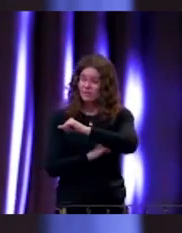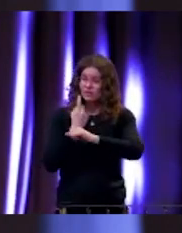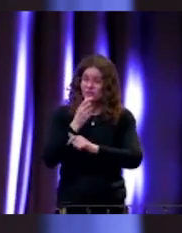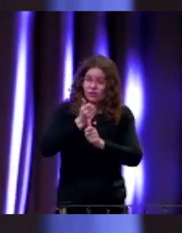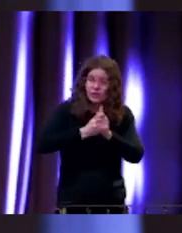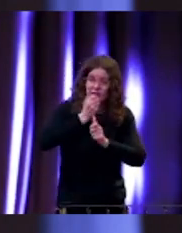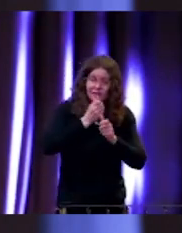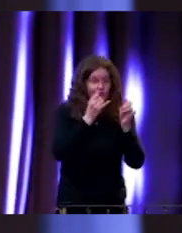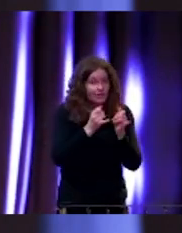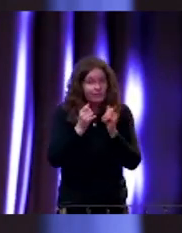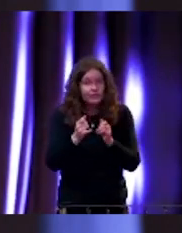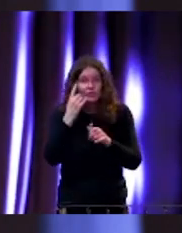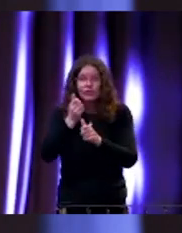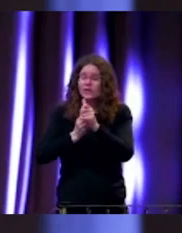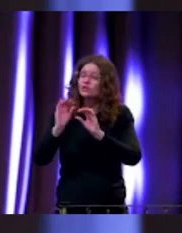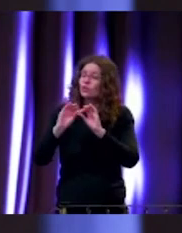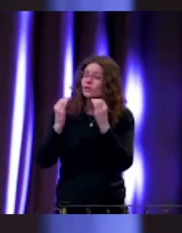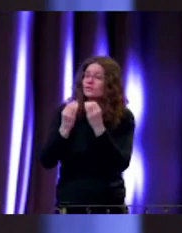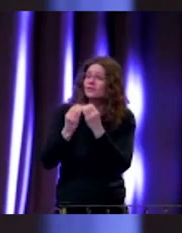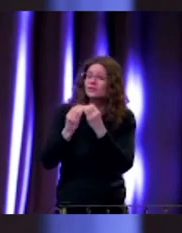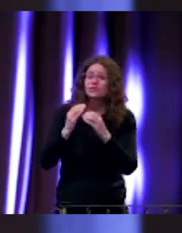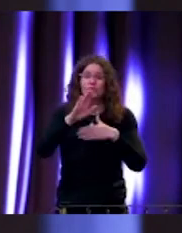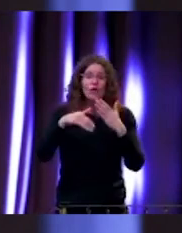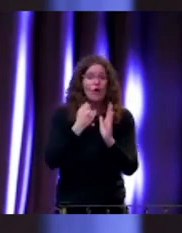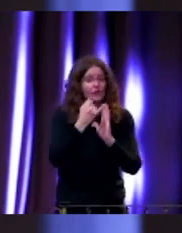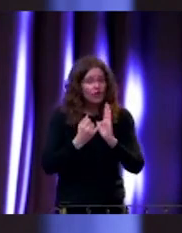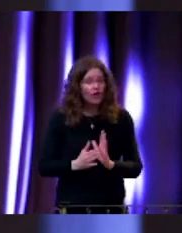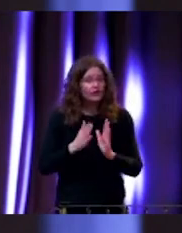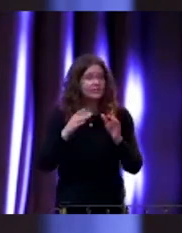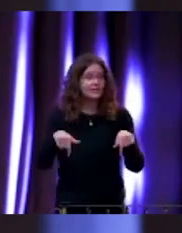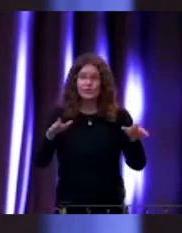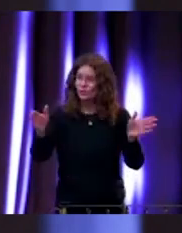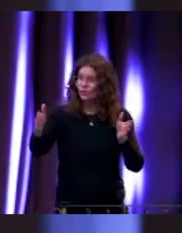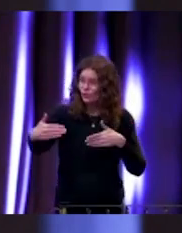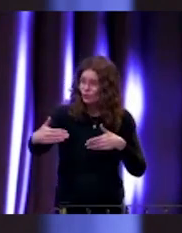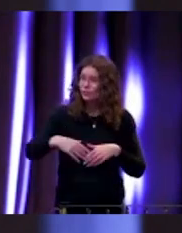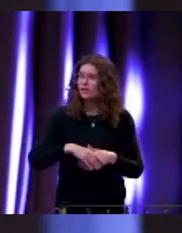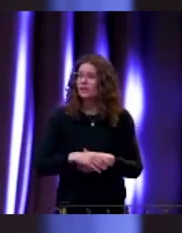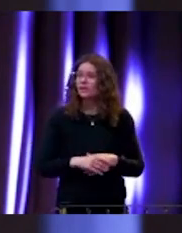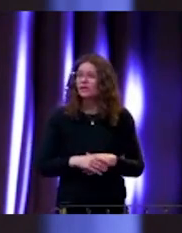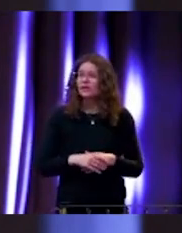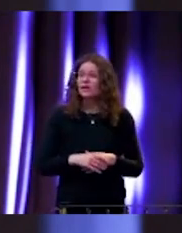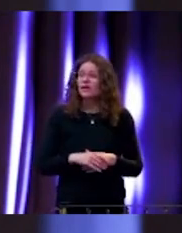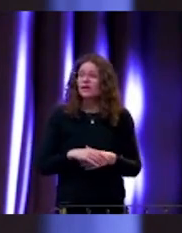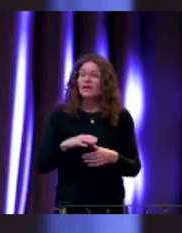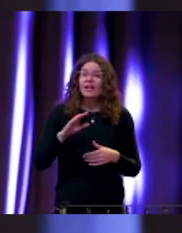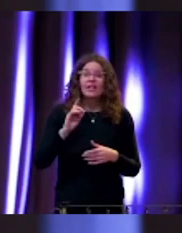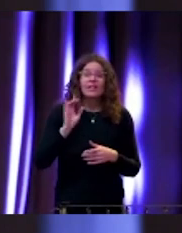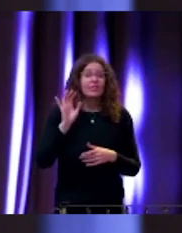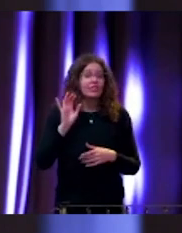ultimately contributes to the larger ecosystem of Chicago and the arts sector is so fundamentally important to